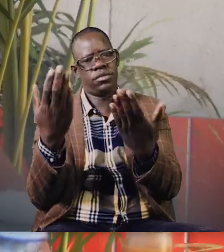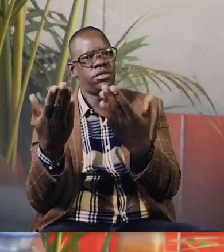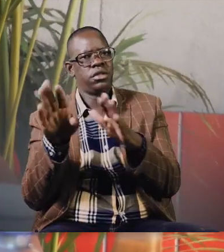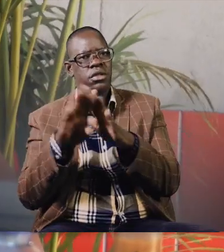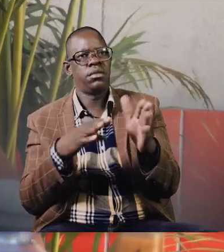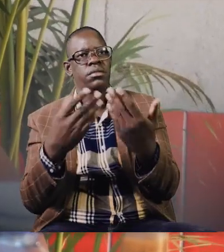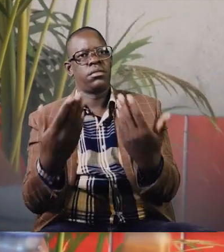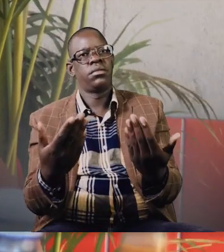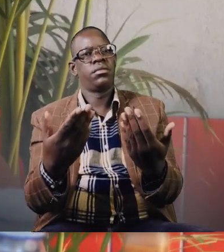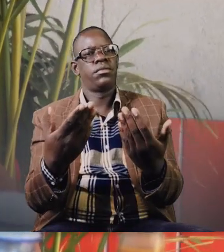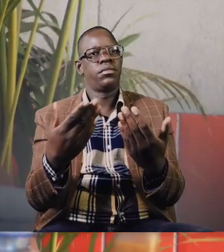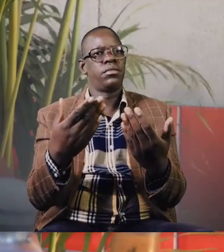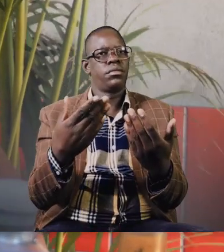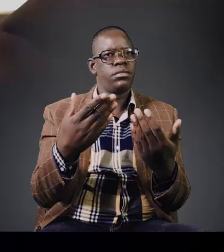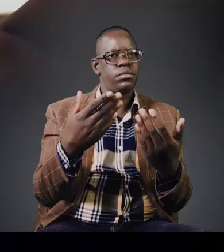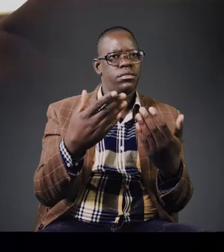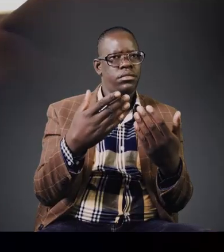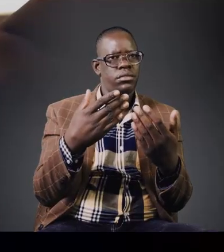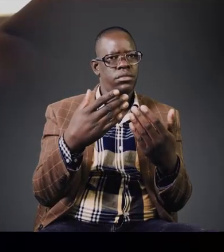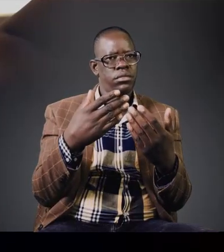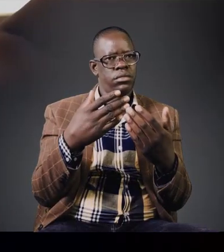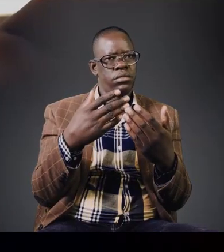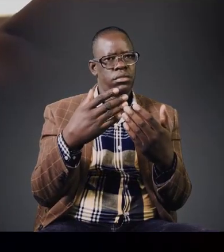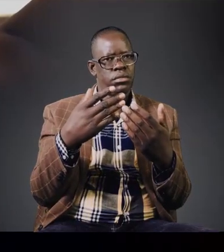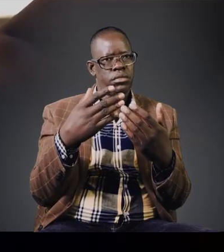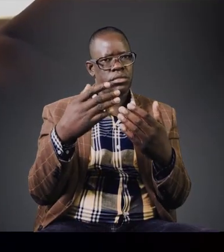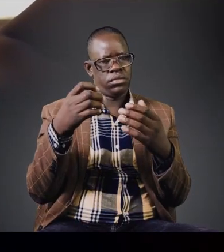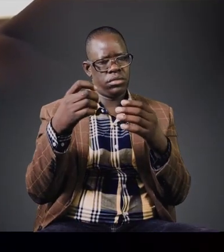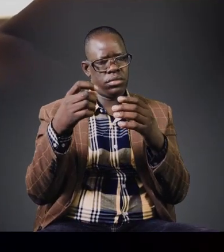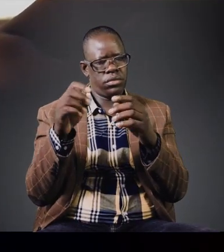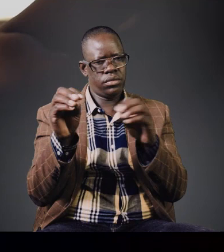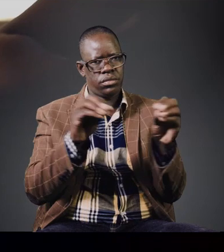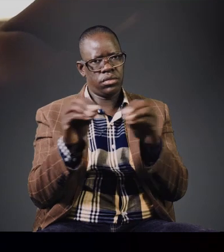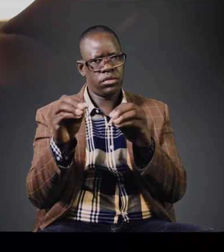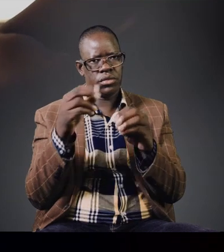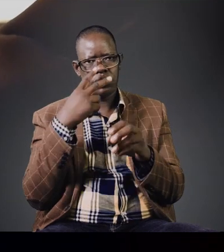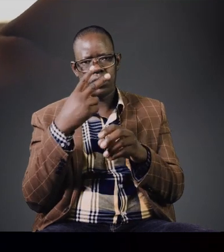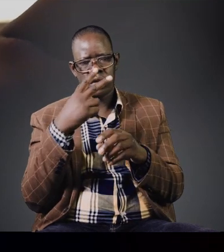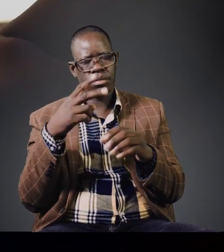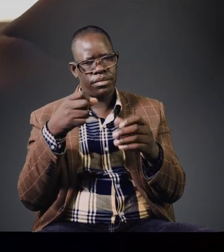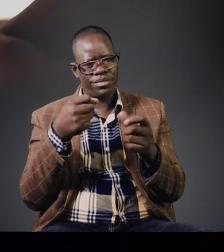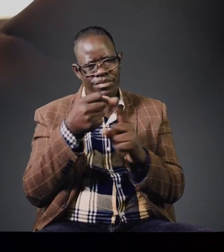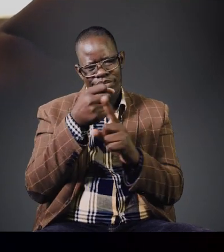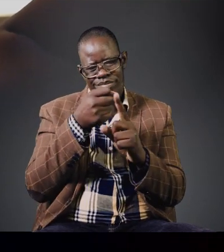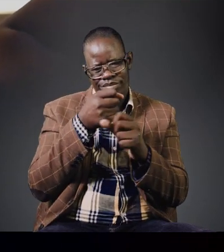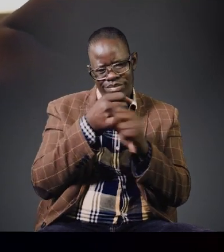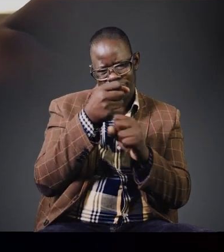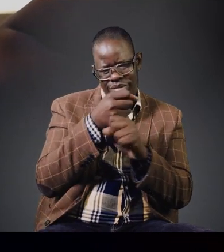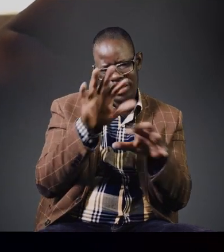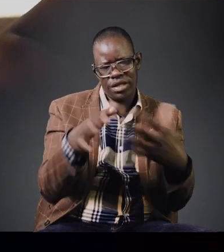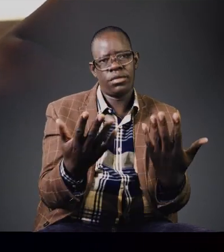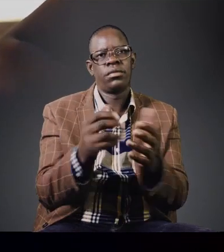cause. I once read about sensitive instruments that measure land movements and to check for pressure buildup. Oh, okay.